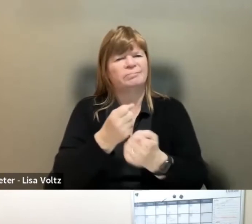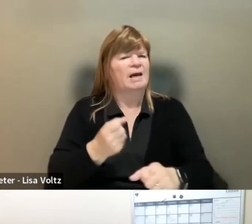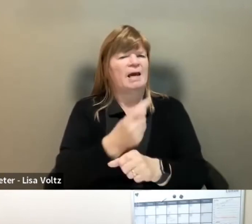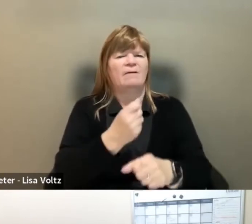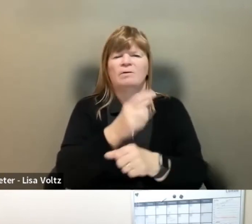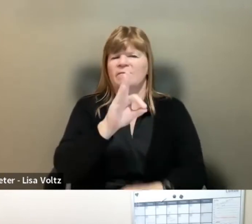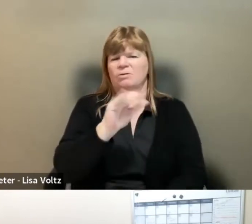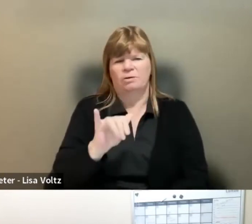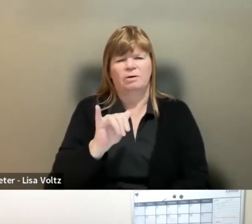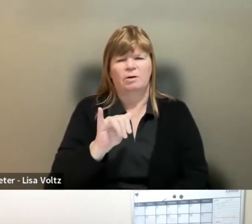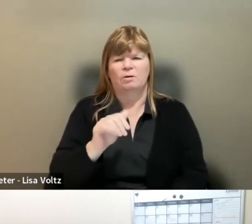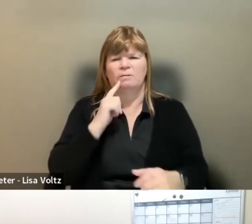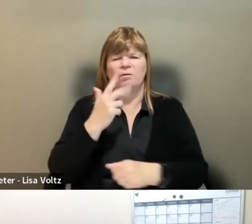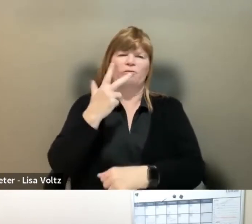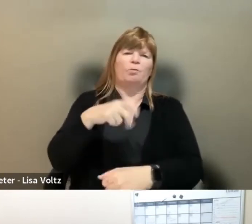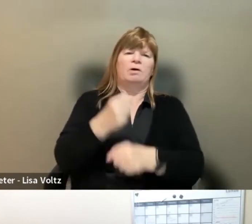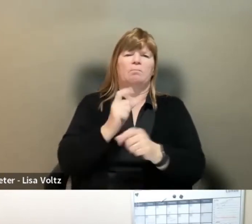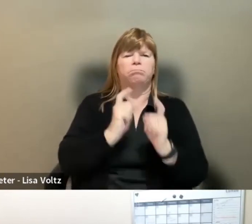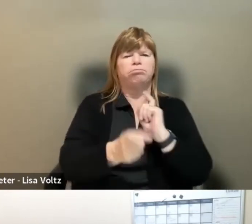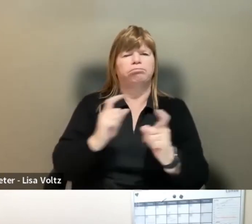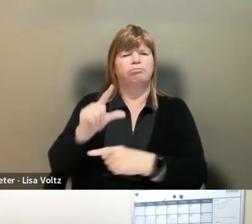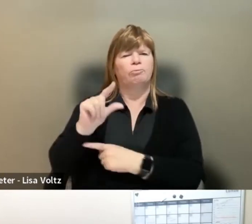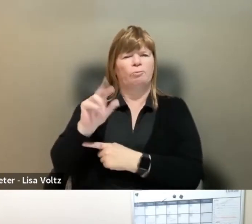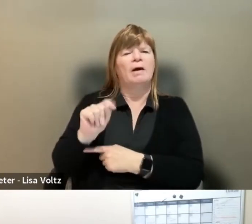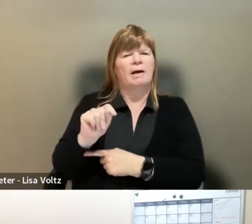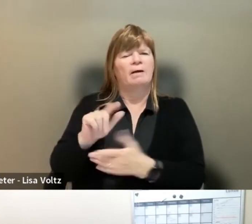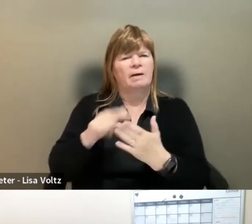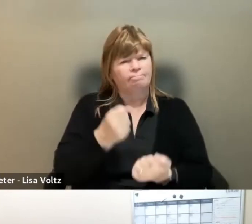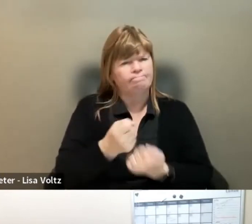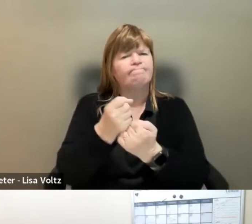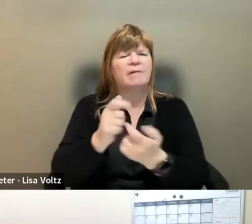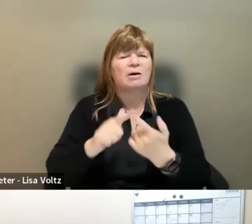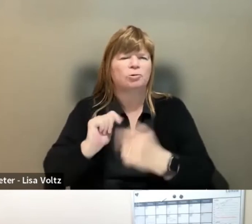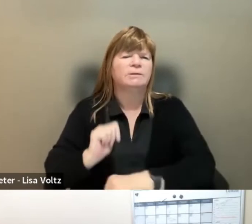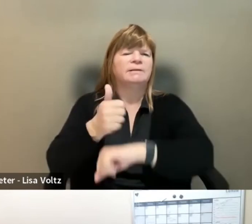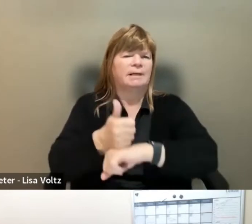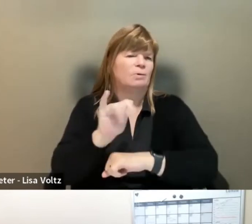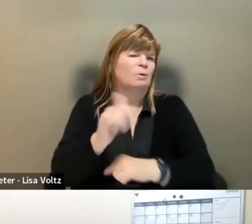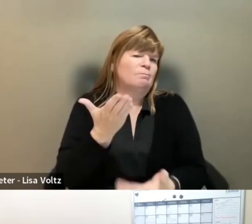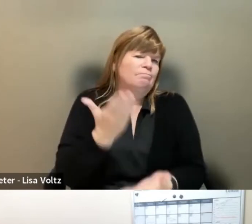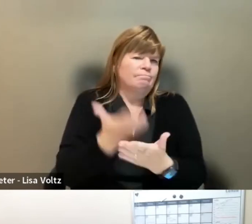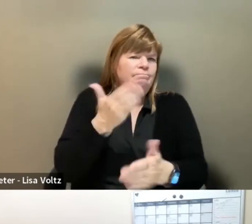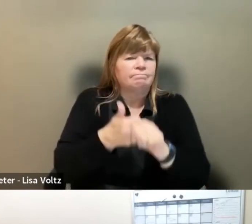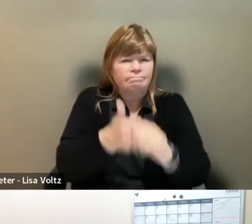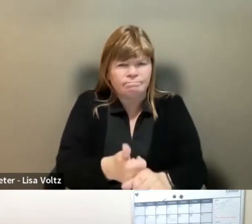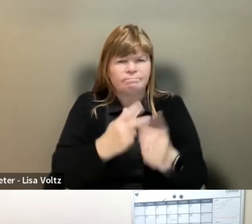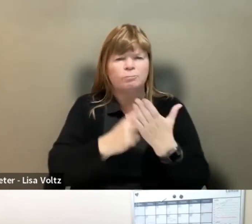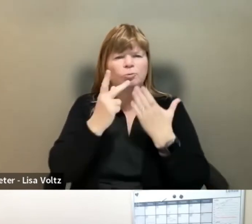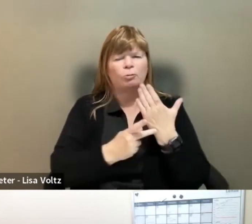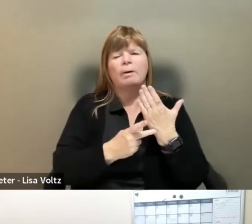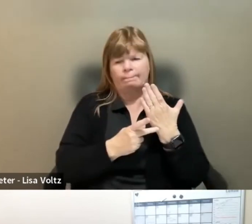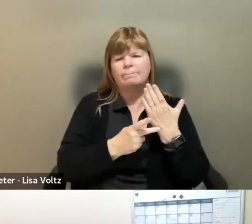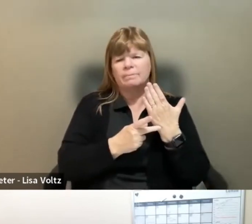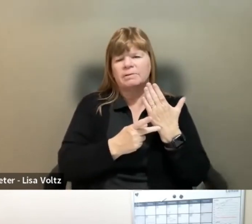resulting in 3-year grant awards that fund the implementation of these evidence-based falls prevention programs in